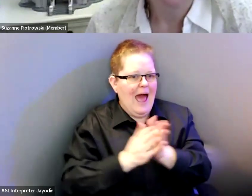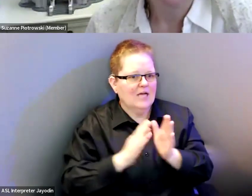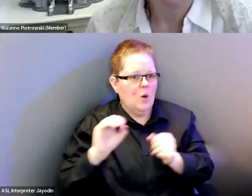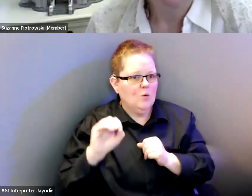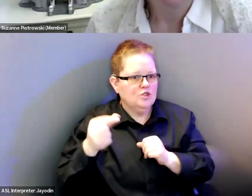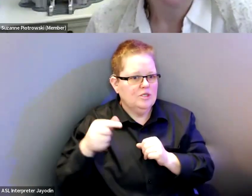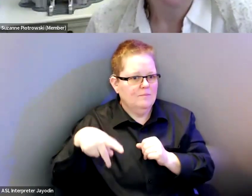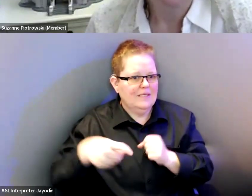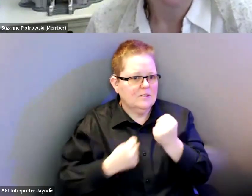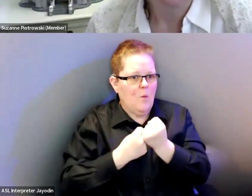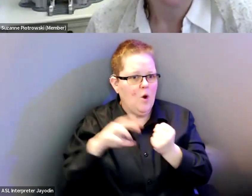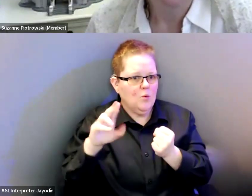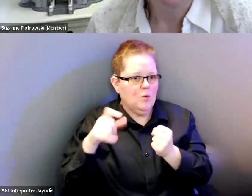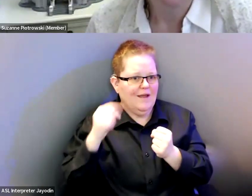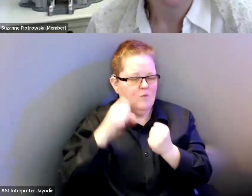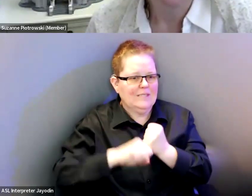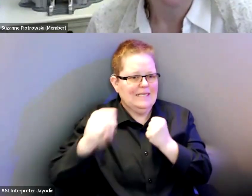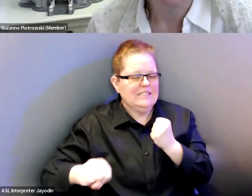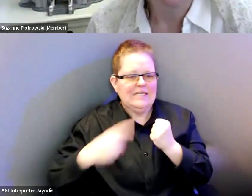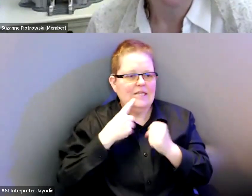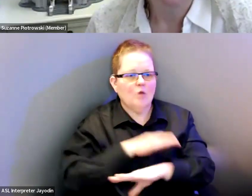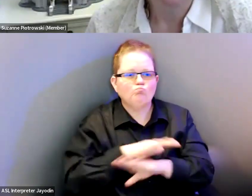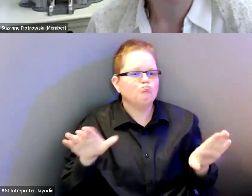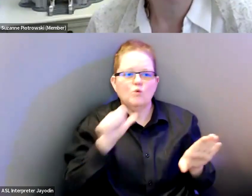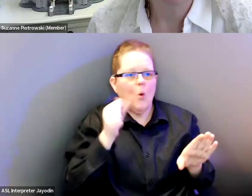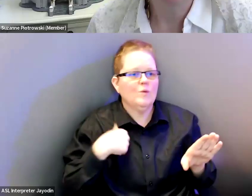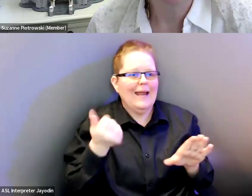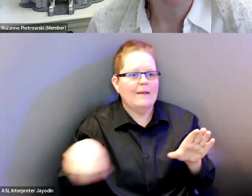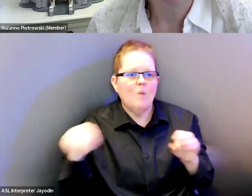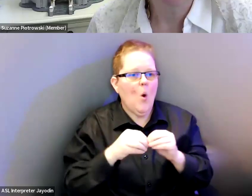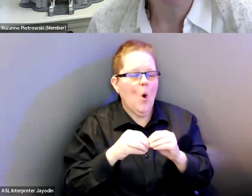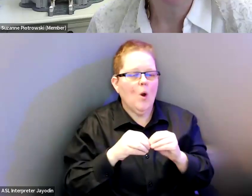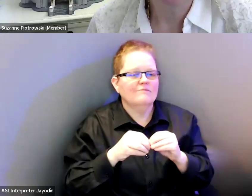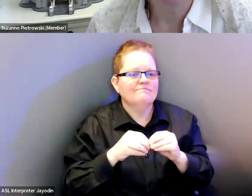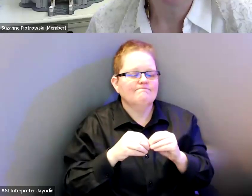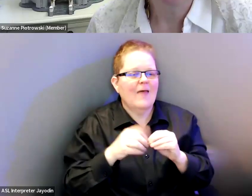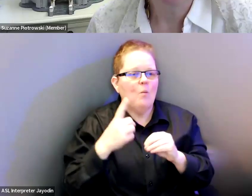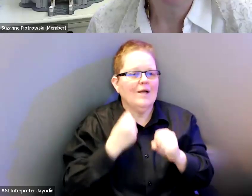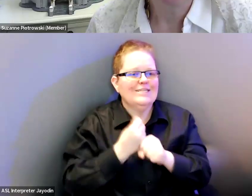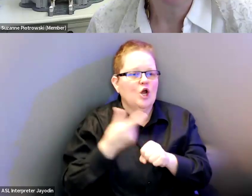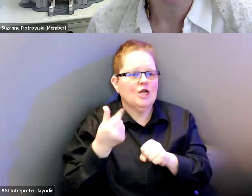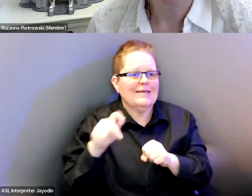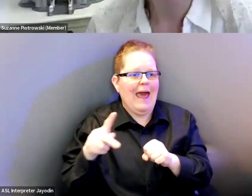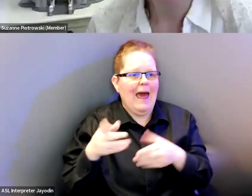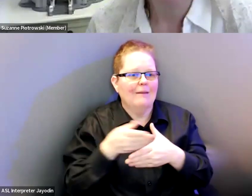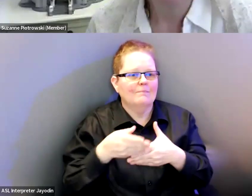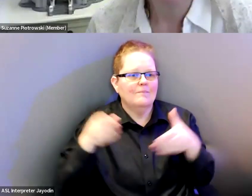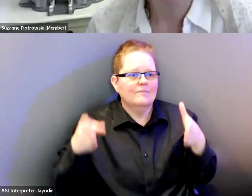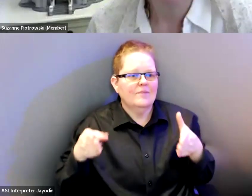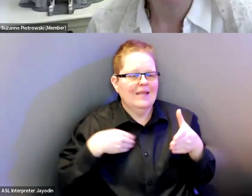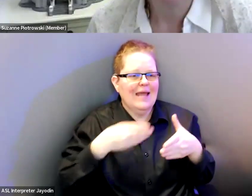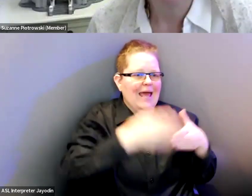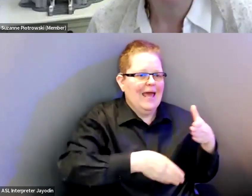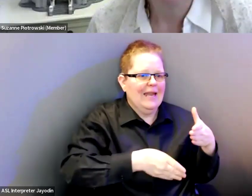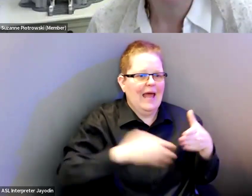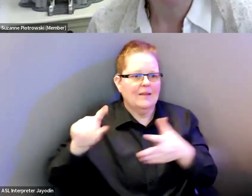extension, and their answer was they don't do such things anymore. That 1 year gap between the end of an app and the beginning of an